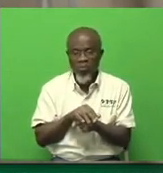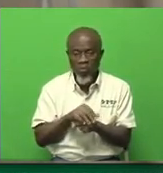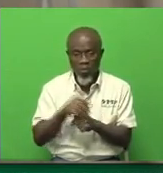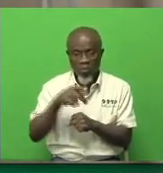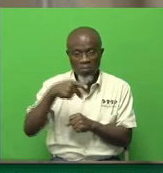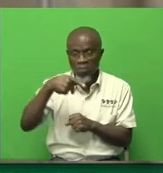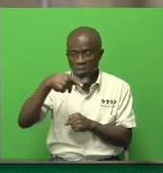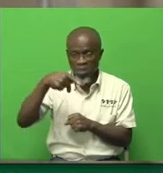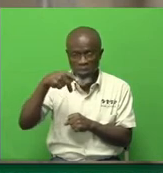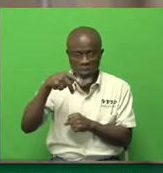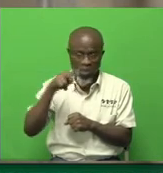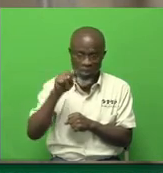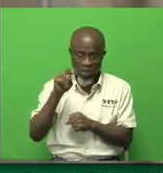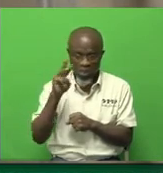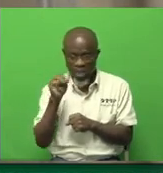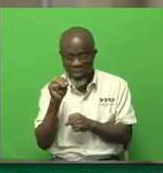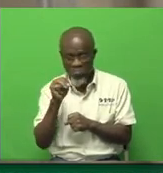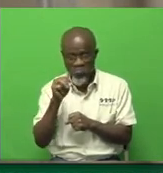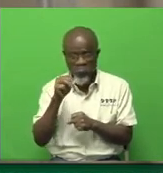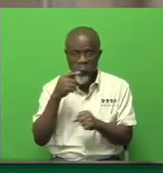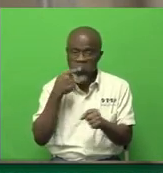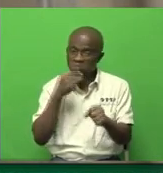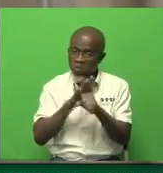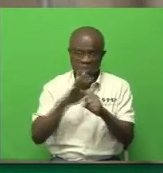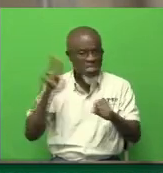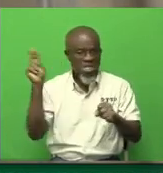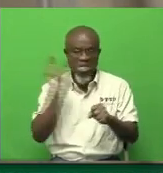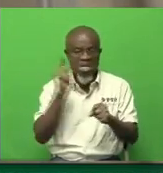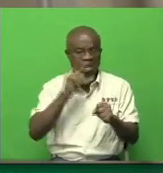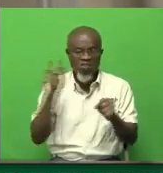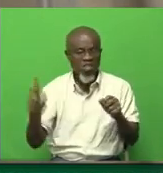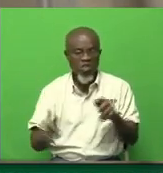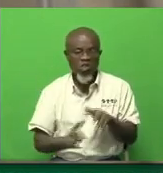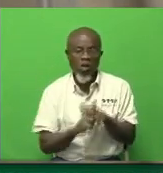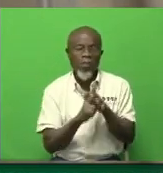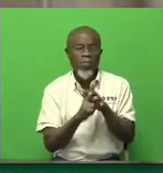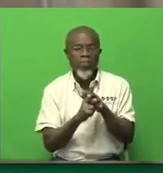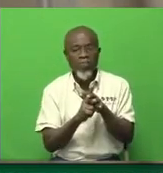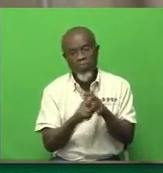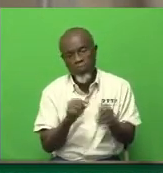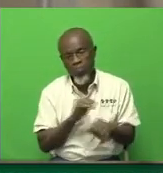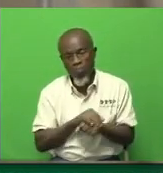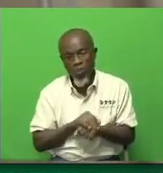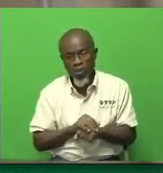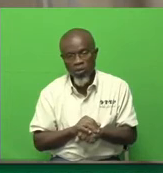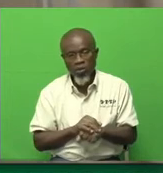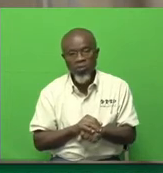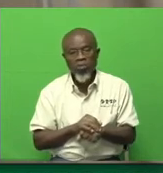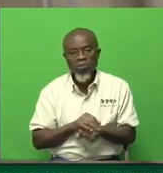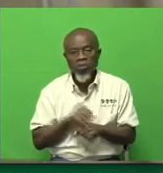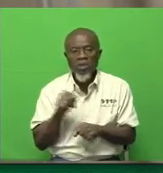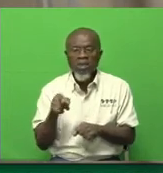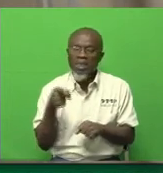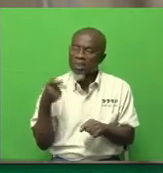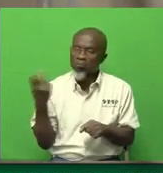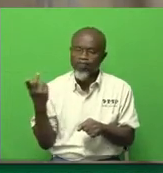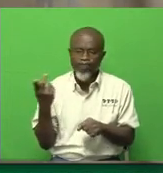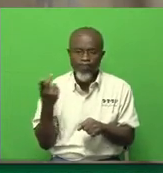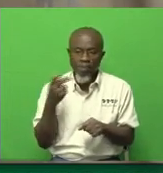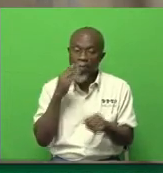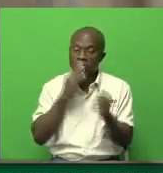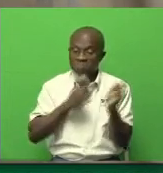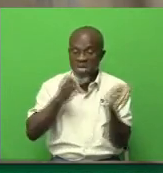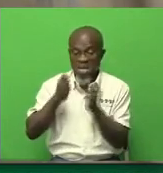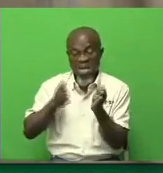very first promise of a water modulated treatment plant Mr Deputy speaker is bogus and it is hogwash because